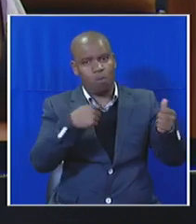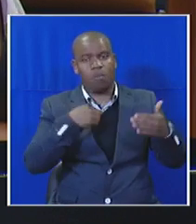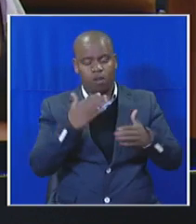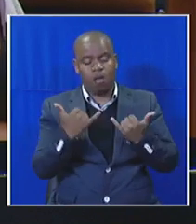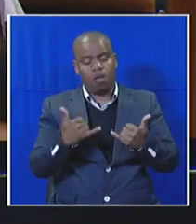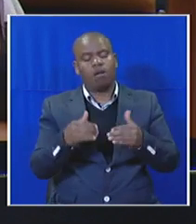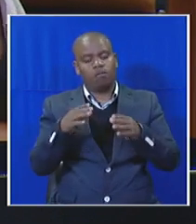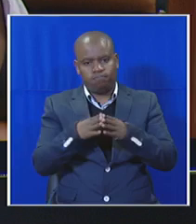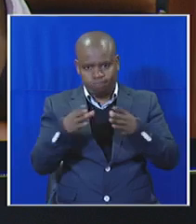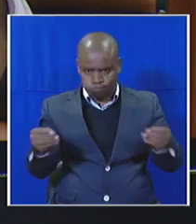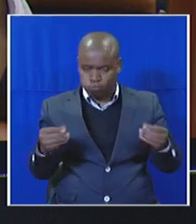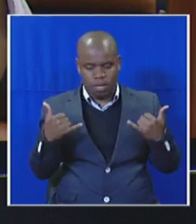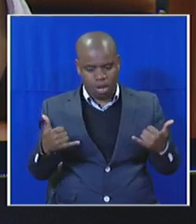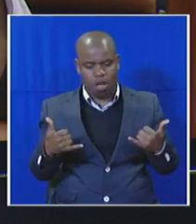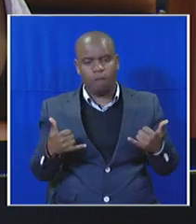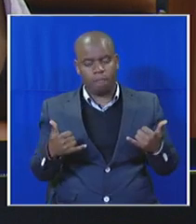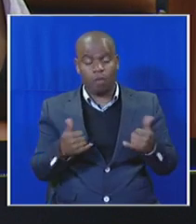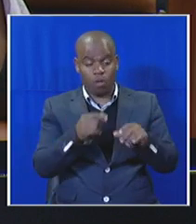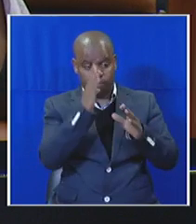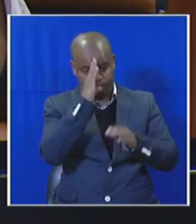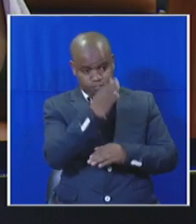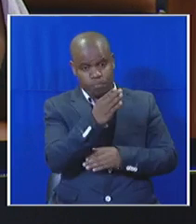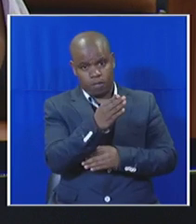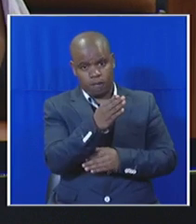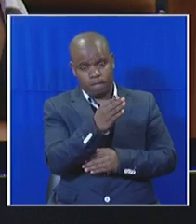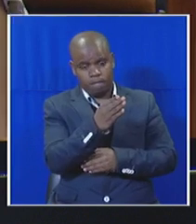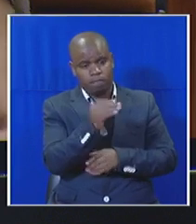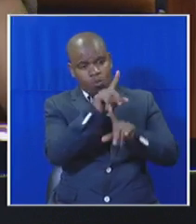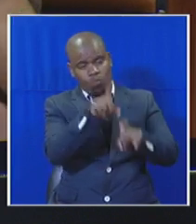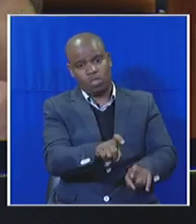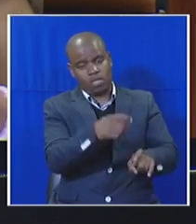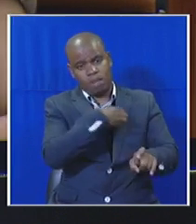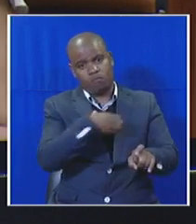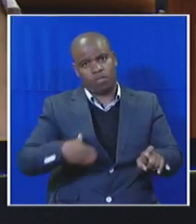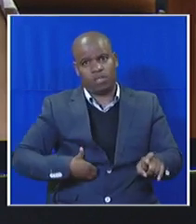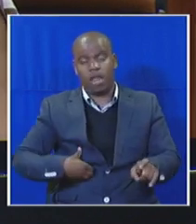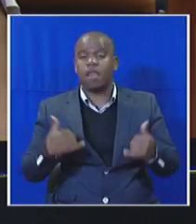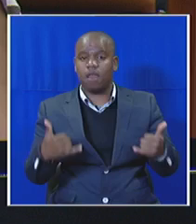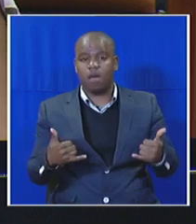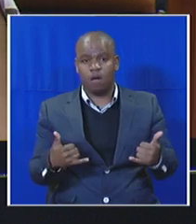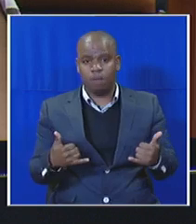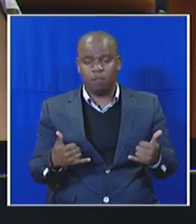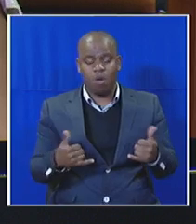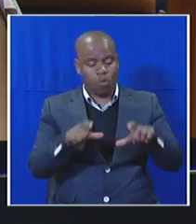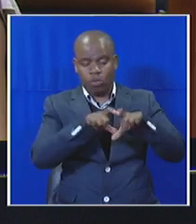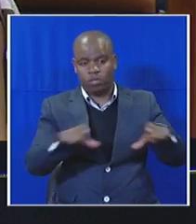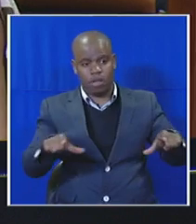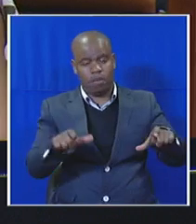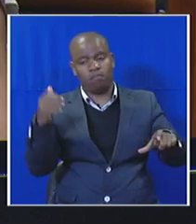concluded, and that was questions to the President. not a statement